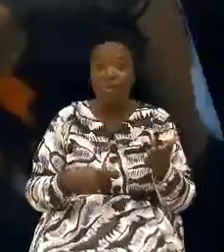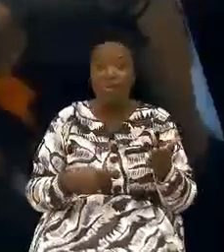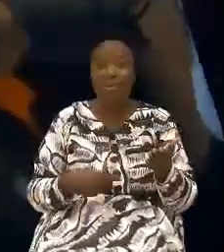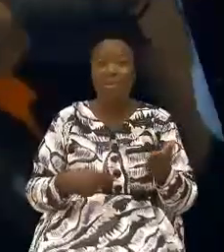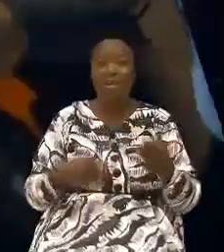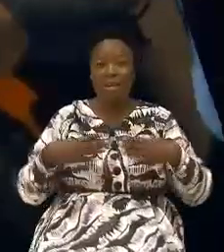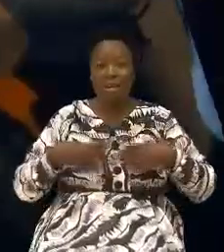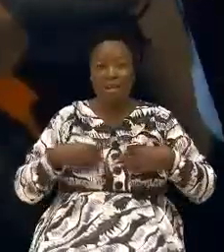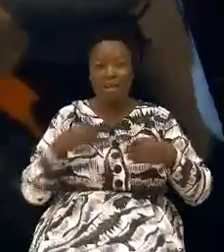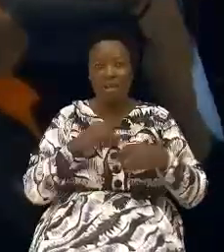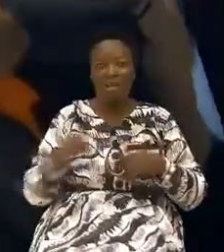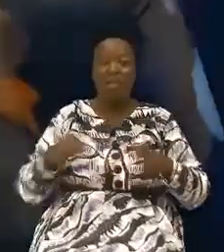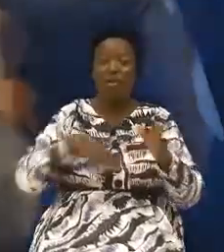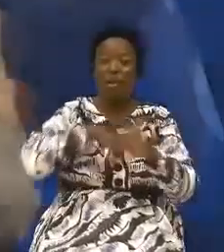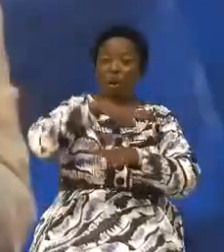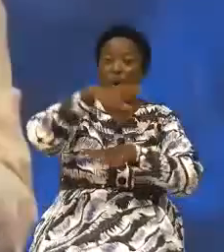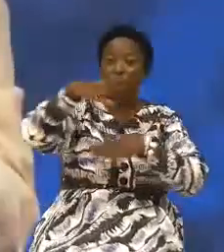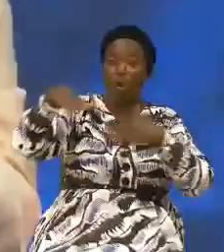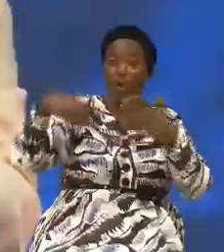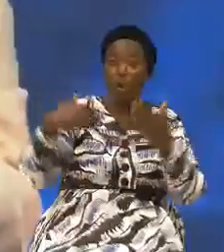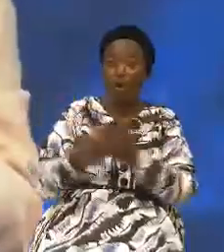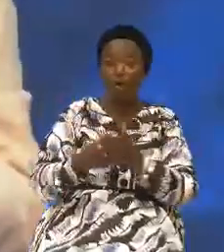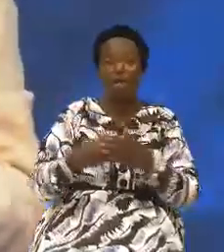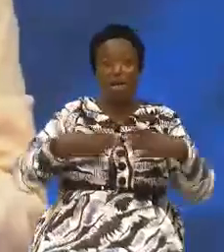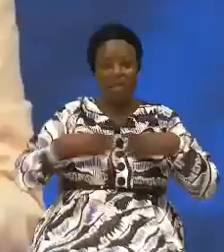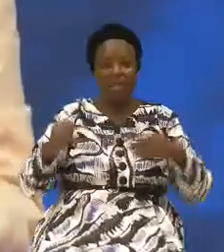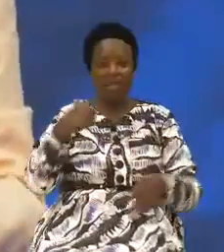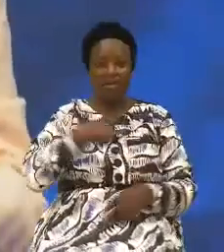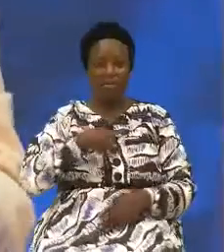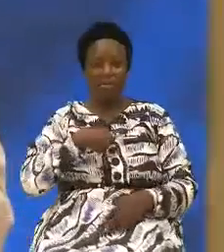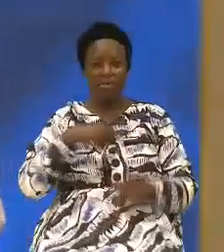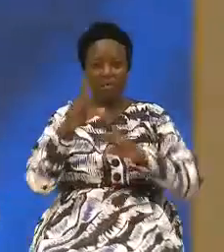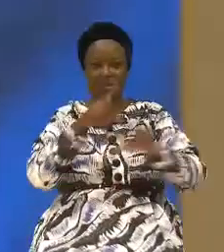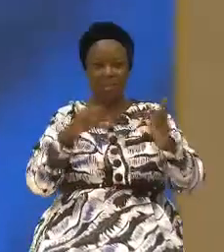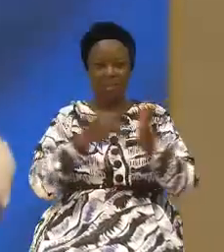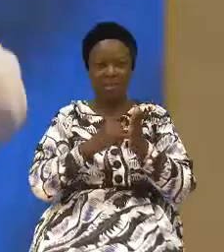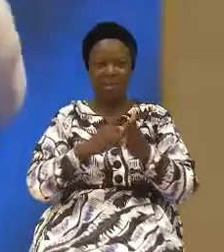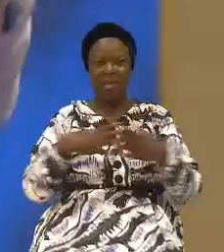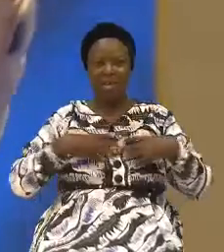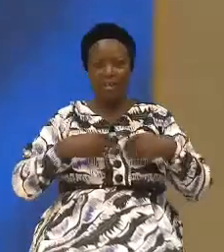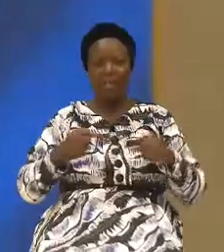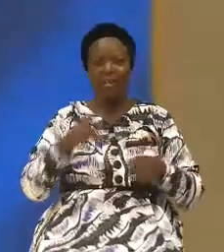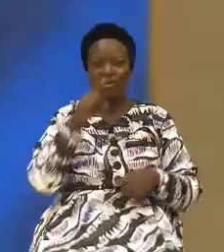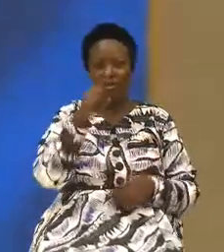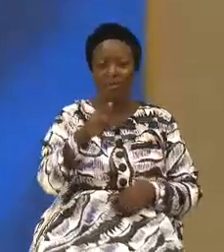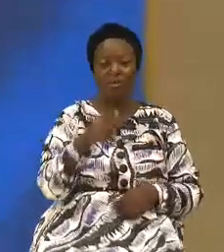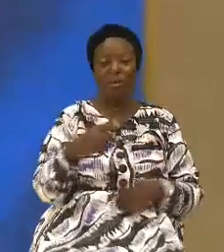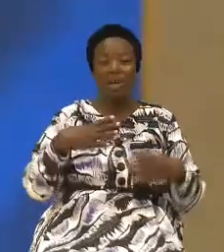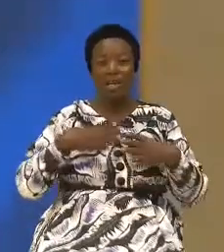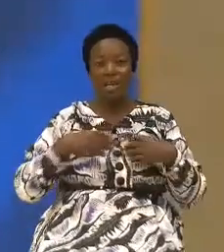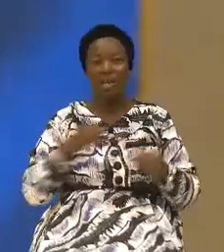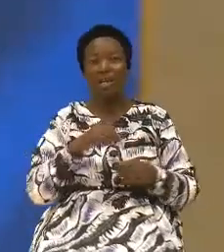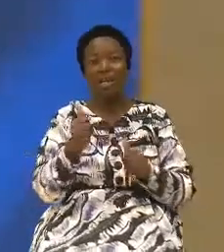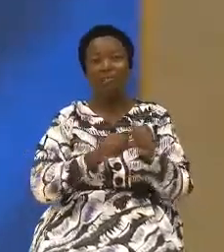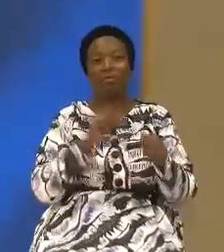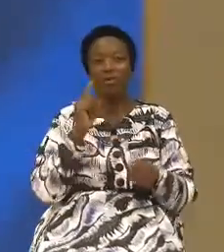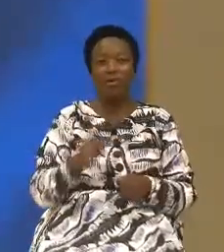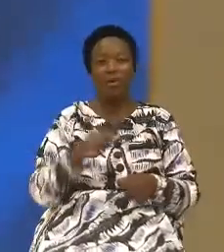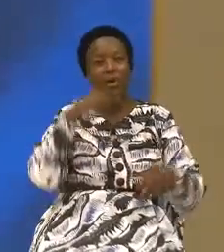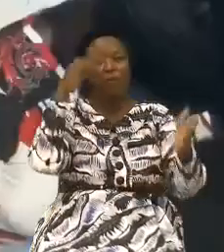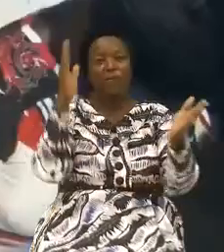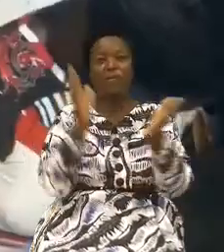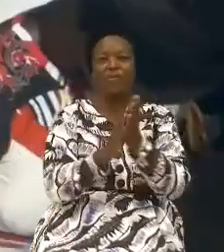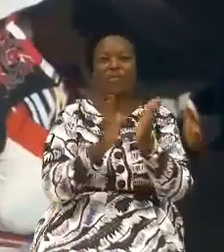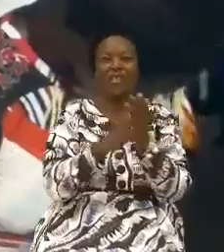healing all, healing me, healing you, healing everyone. Praise the